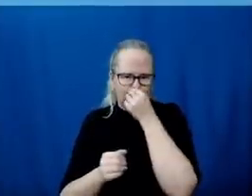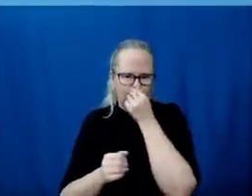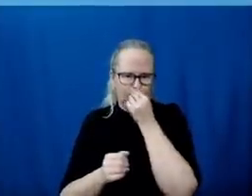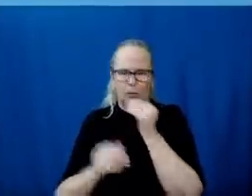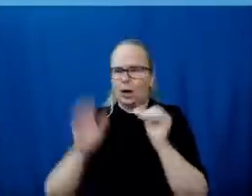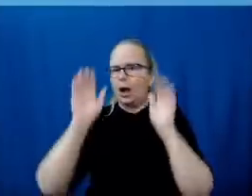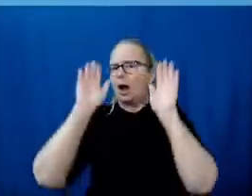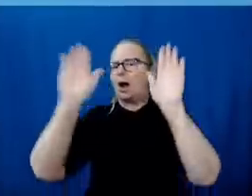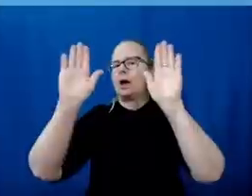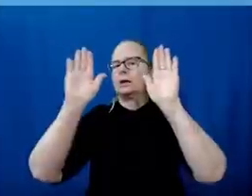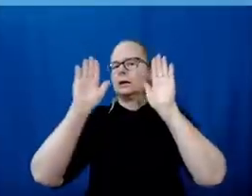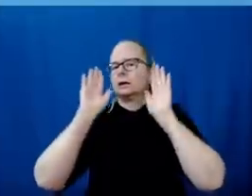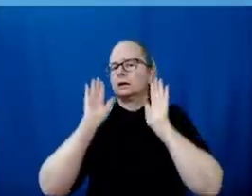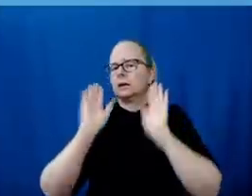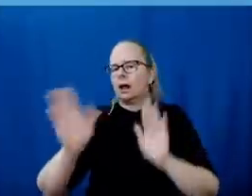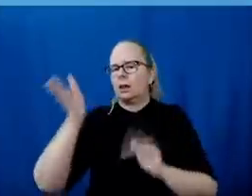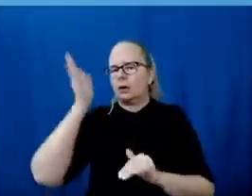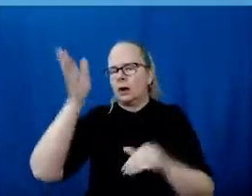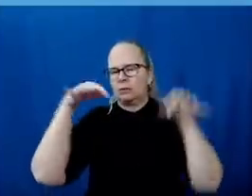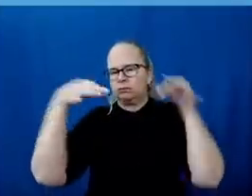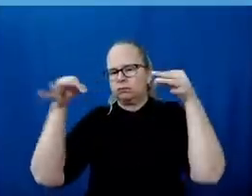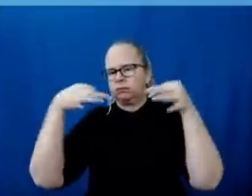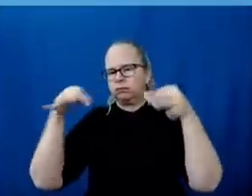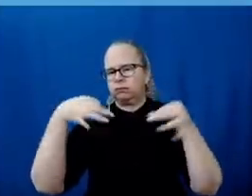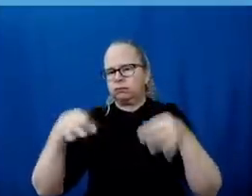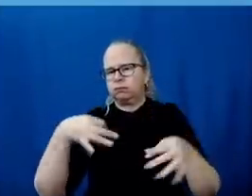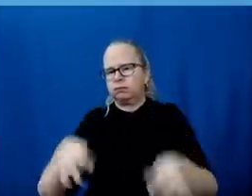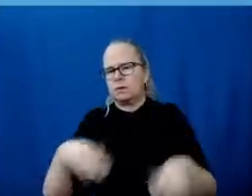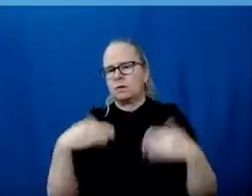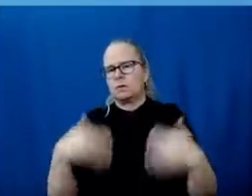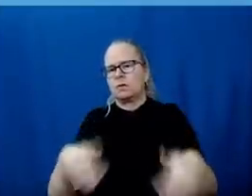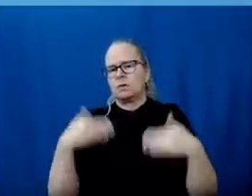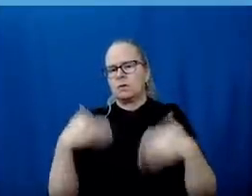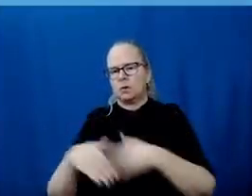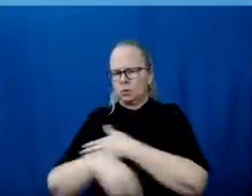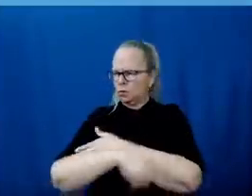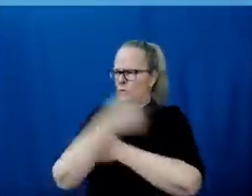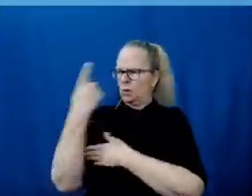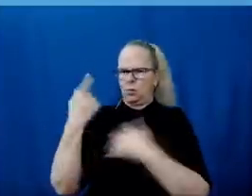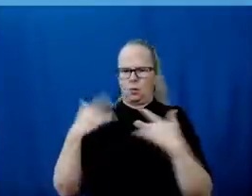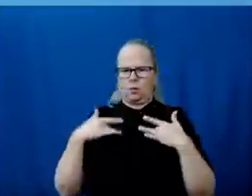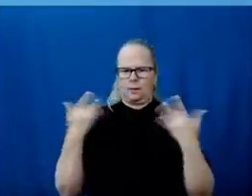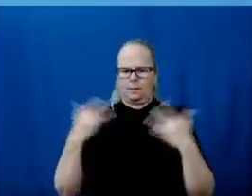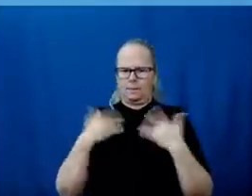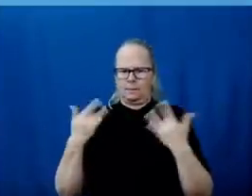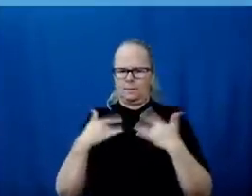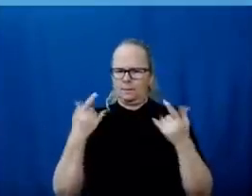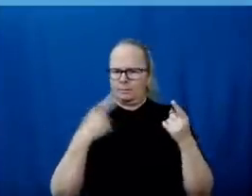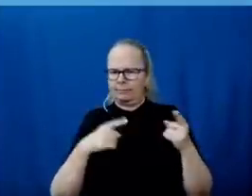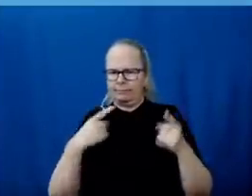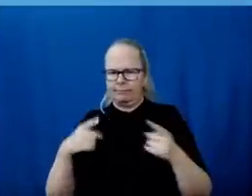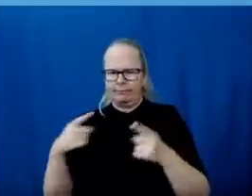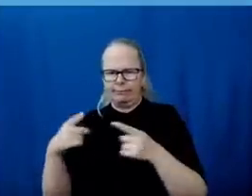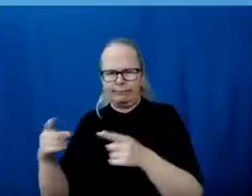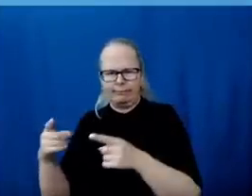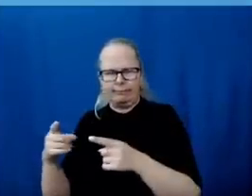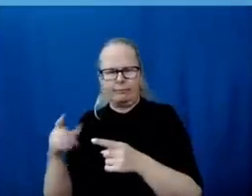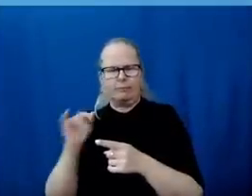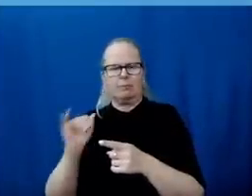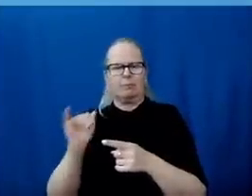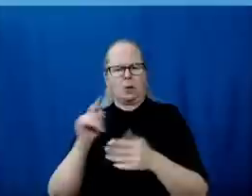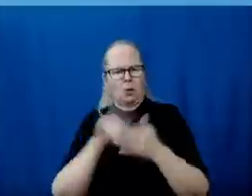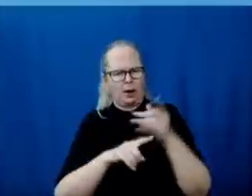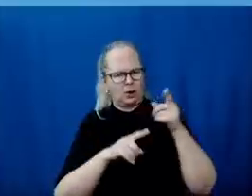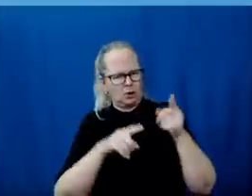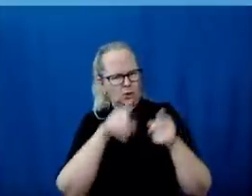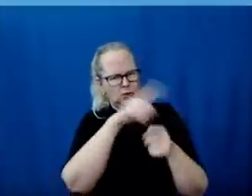Okay. Perfect. That was a really excellent presentation on the current state of the art